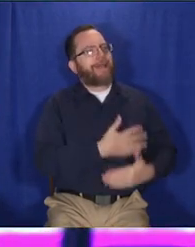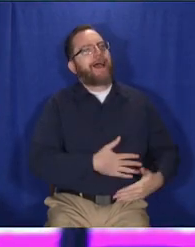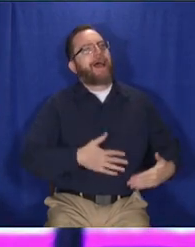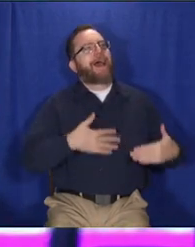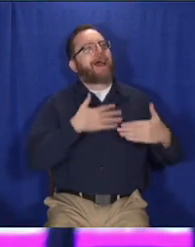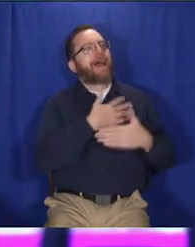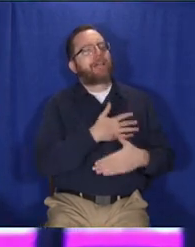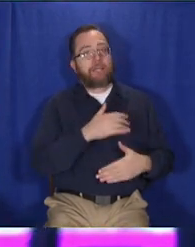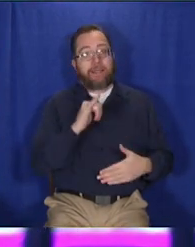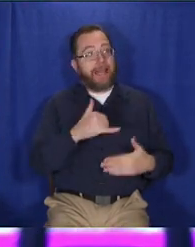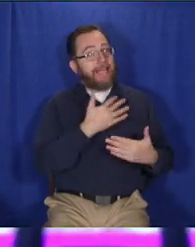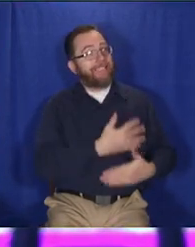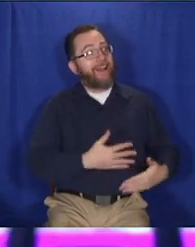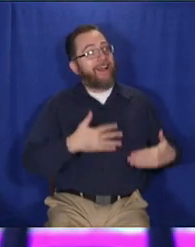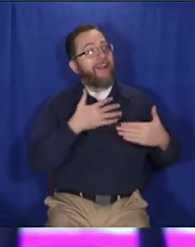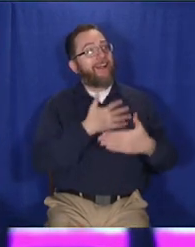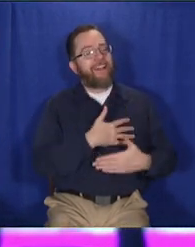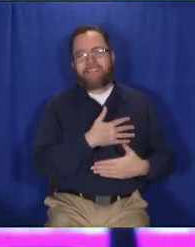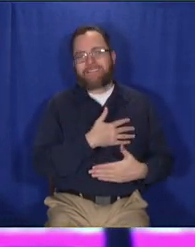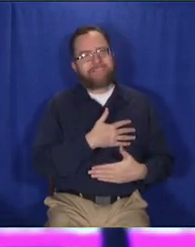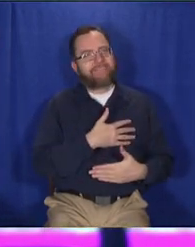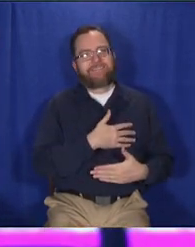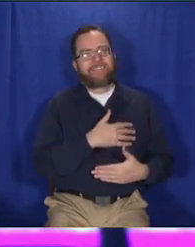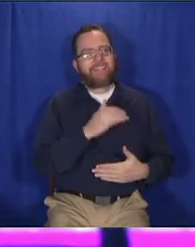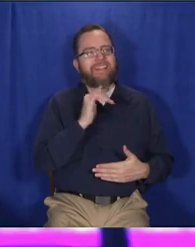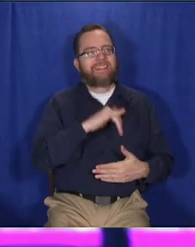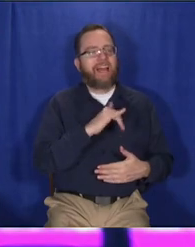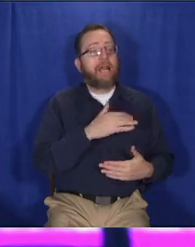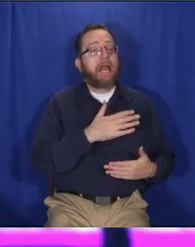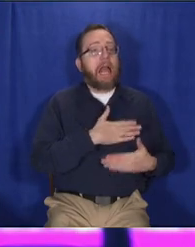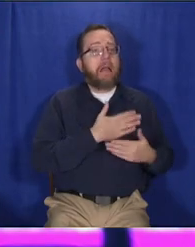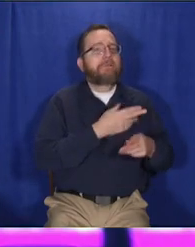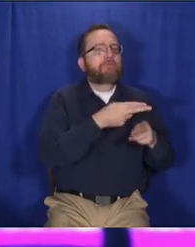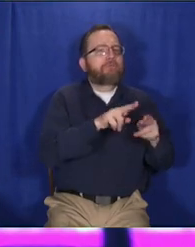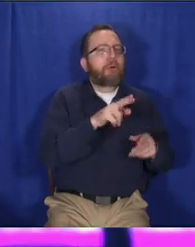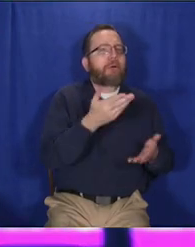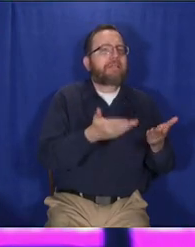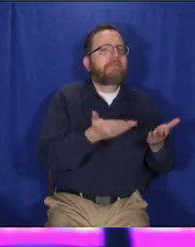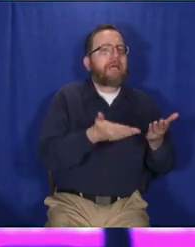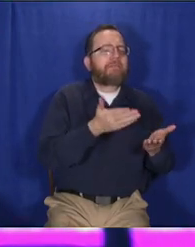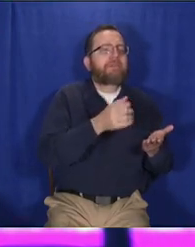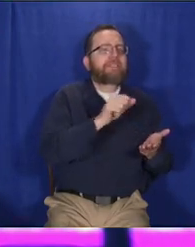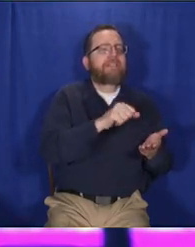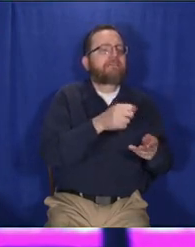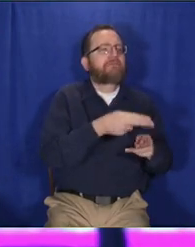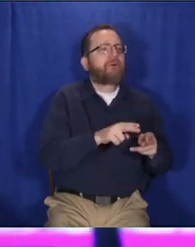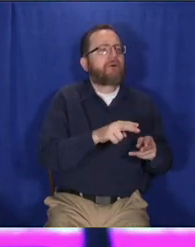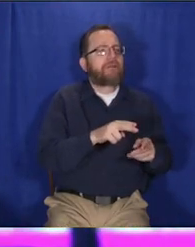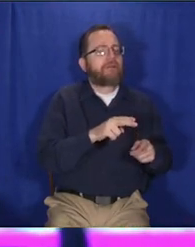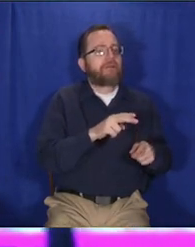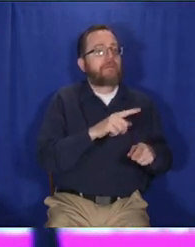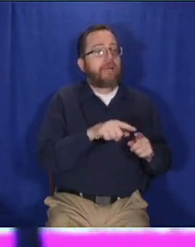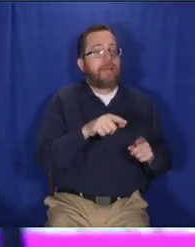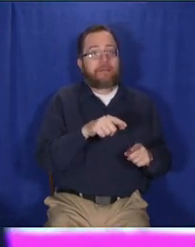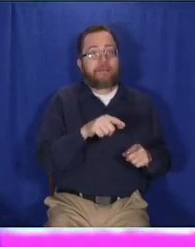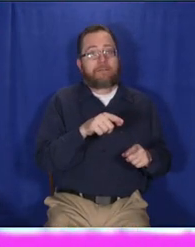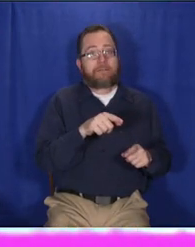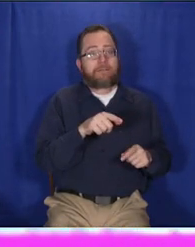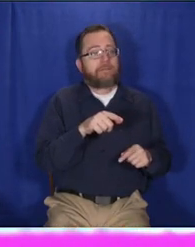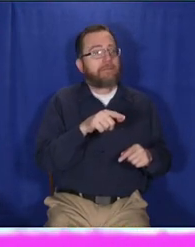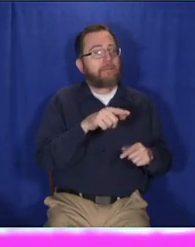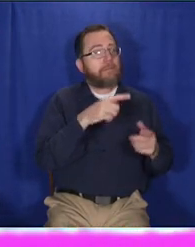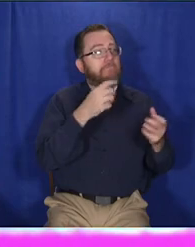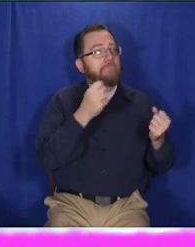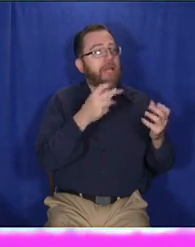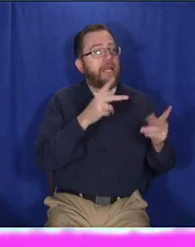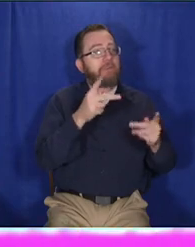Actually, it produces more anxiety. It produces more happiness for a little while. I mean, how many wealthy people have to write